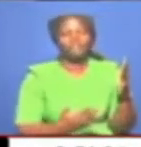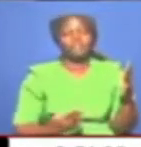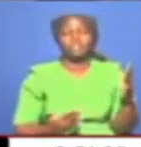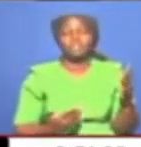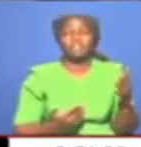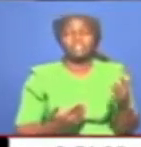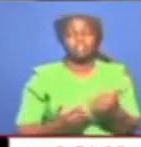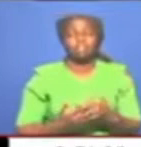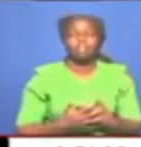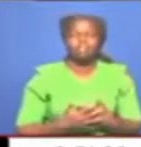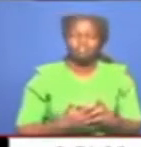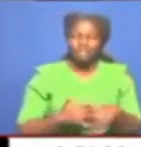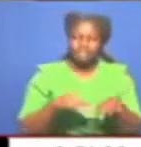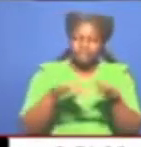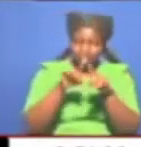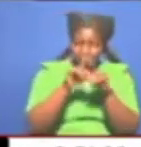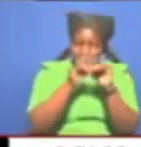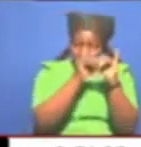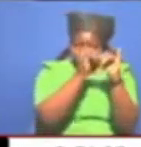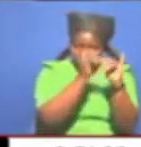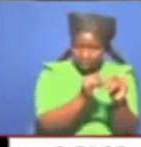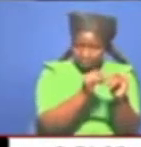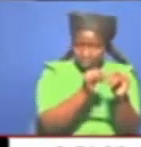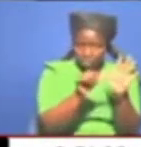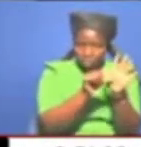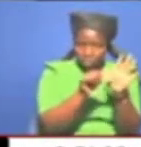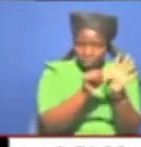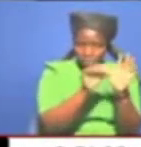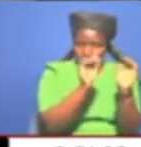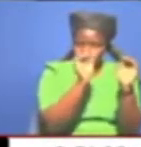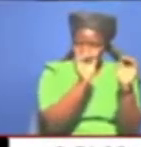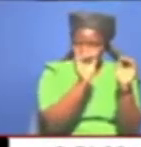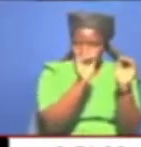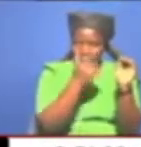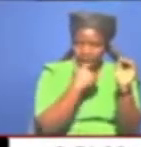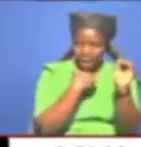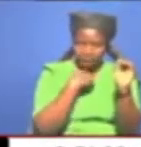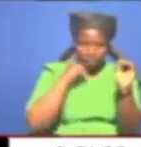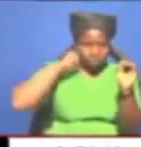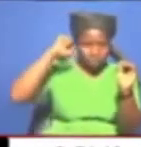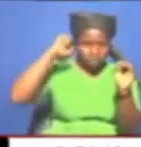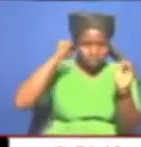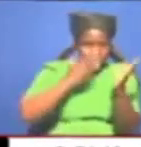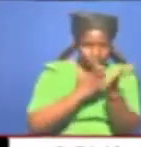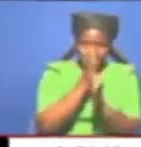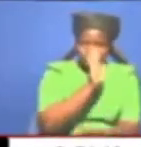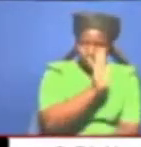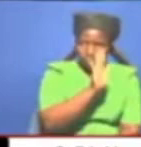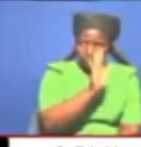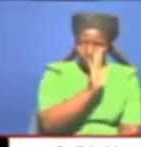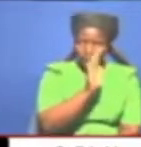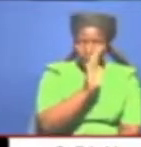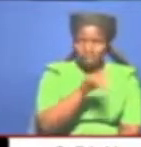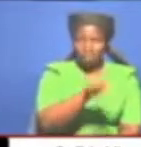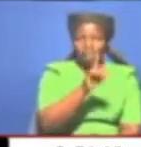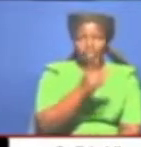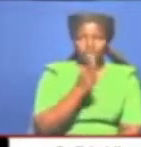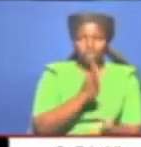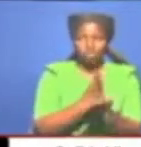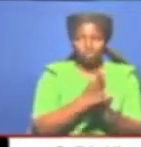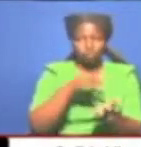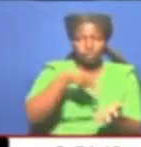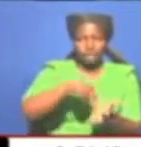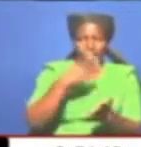As an individual, no problem. He has his political rights. After all, he stood in the last general